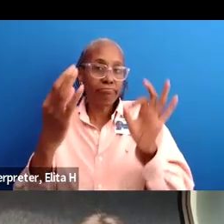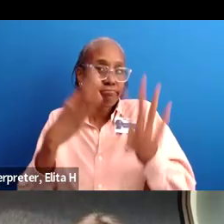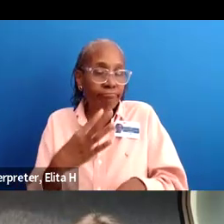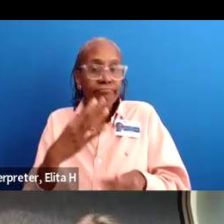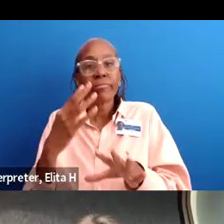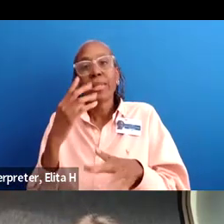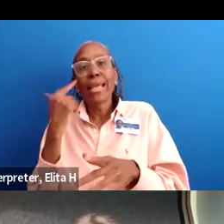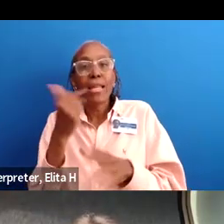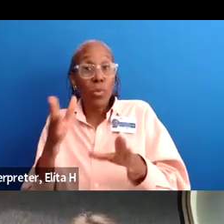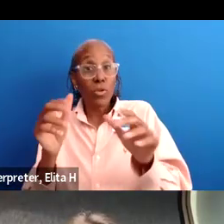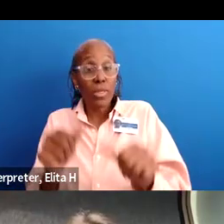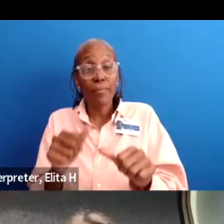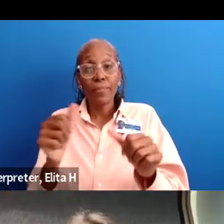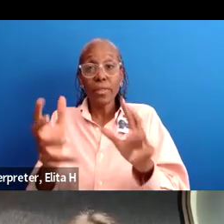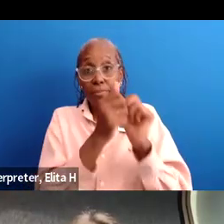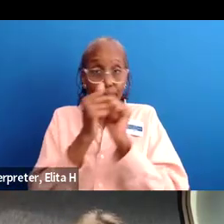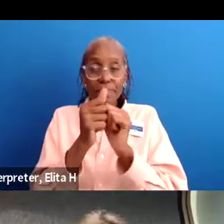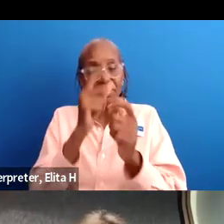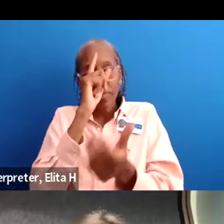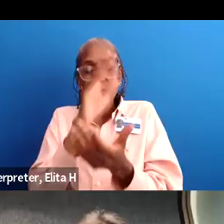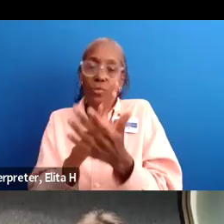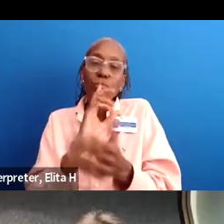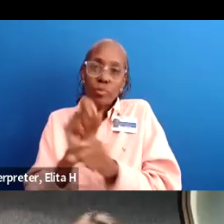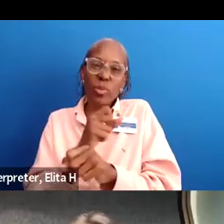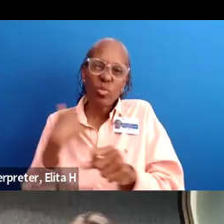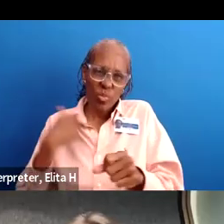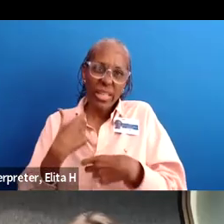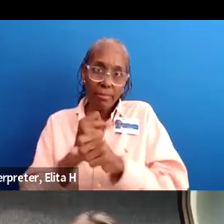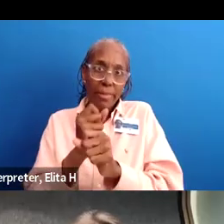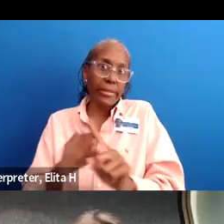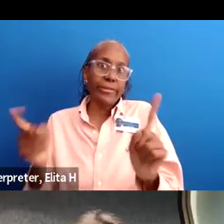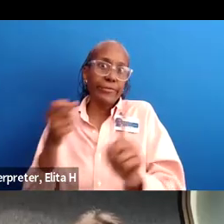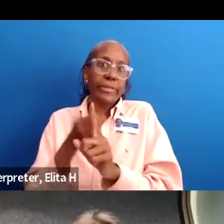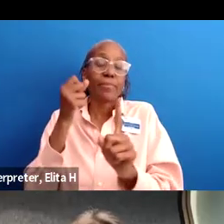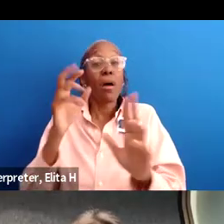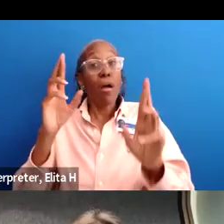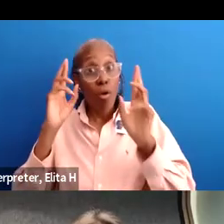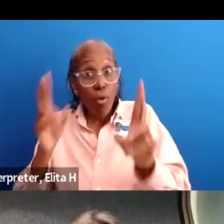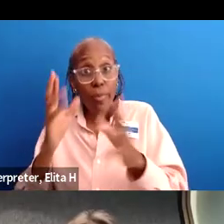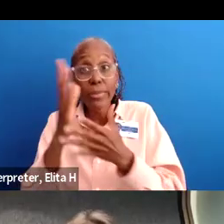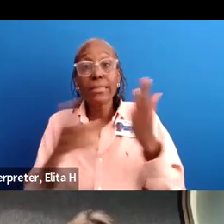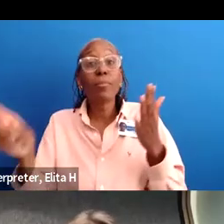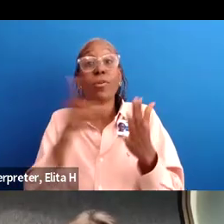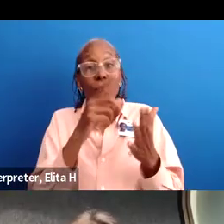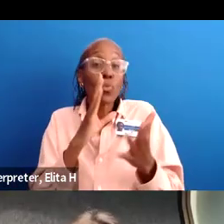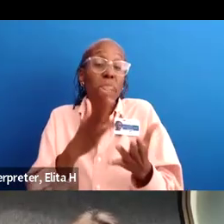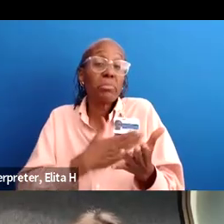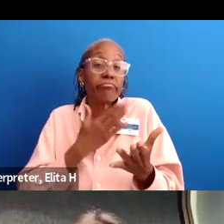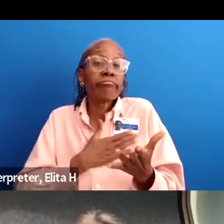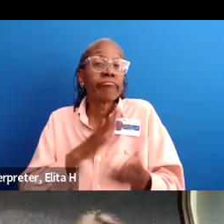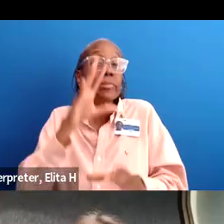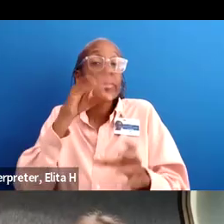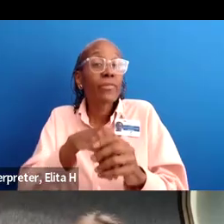can. And together, I really do believe we can make a difference, so I hope that some of you will be willing to help